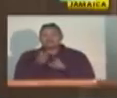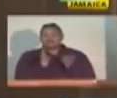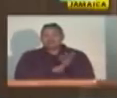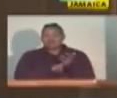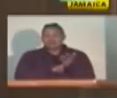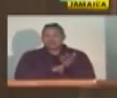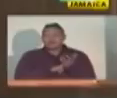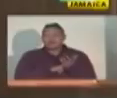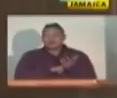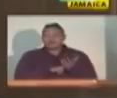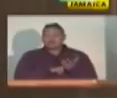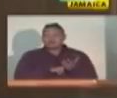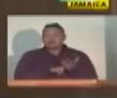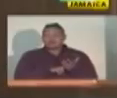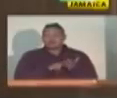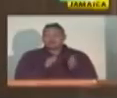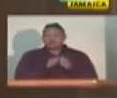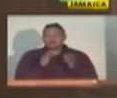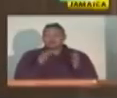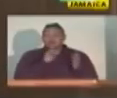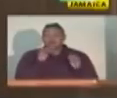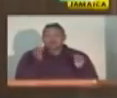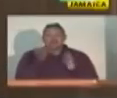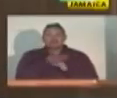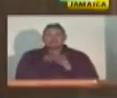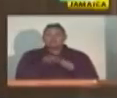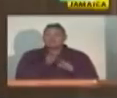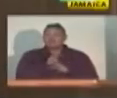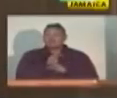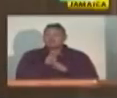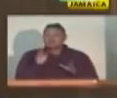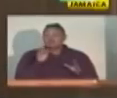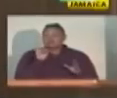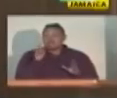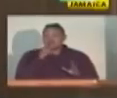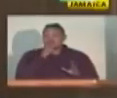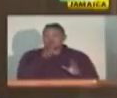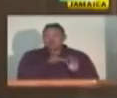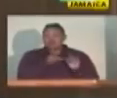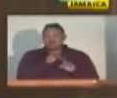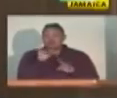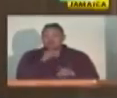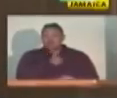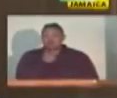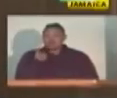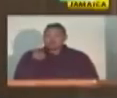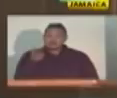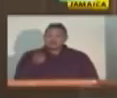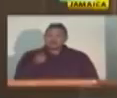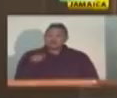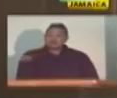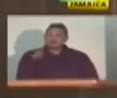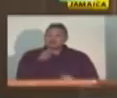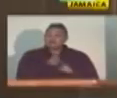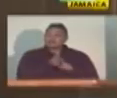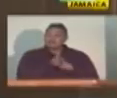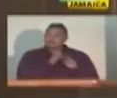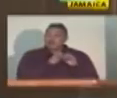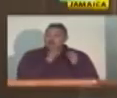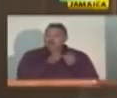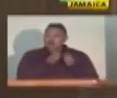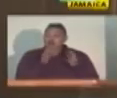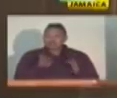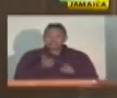applied without any interference from the minister, if that is what is being implied by the member. The